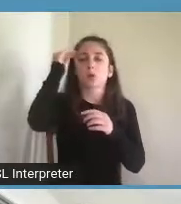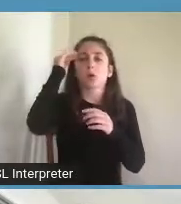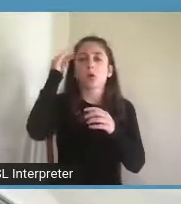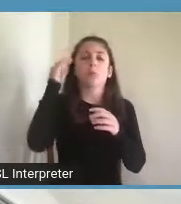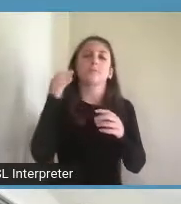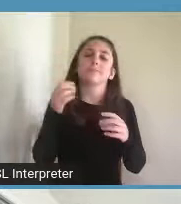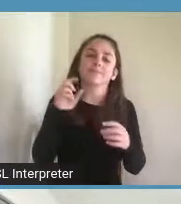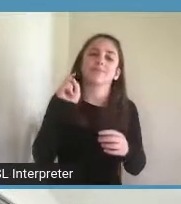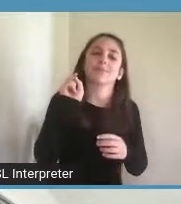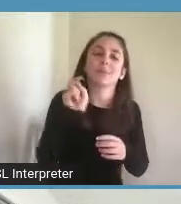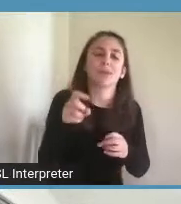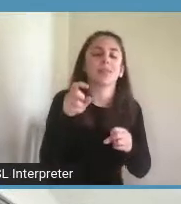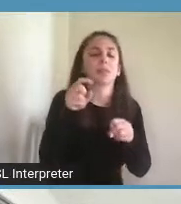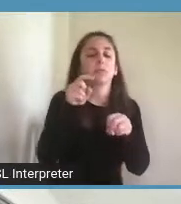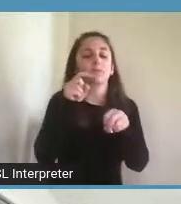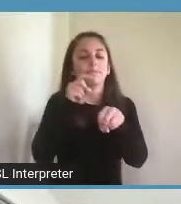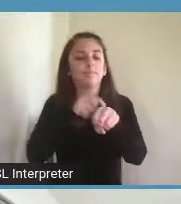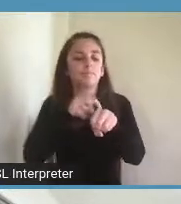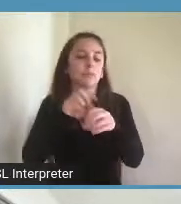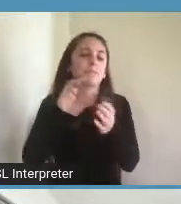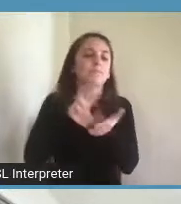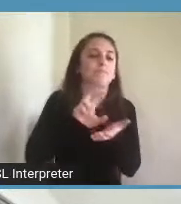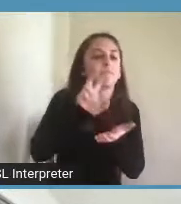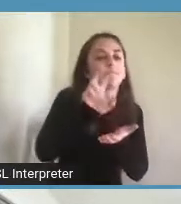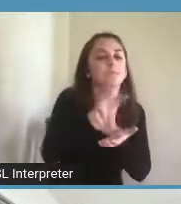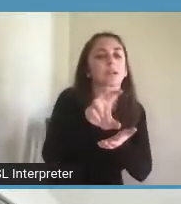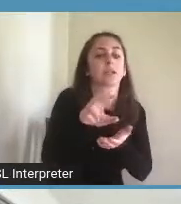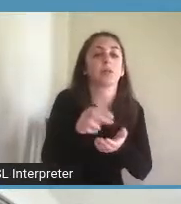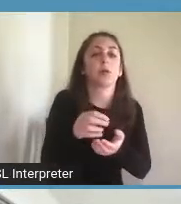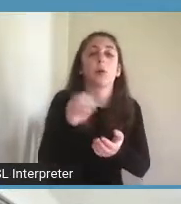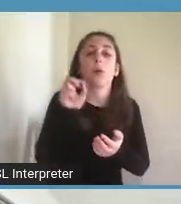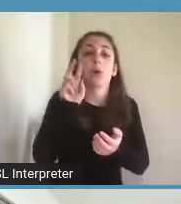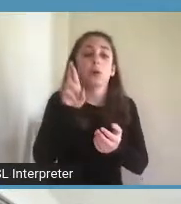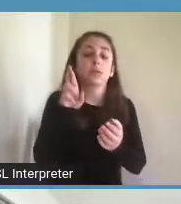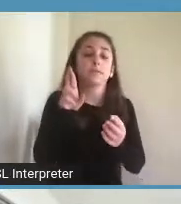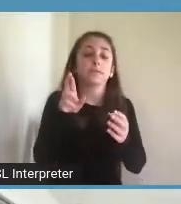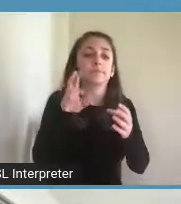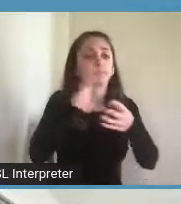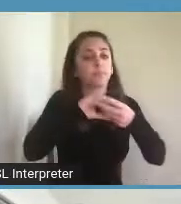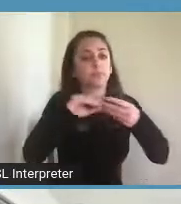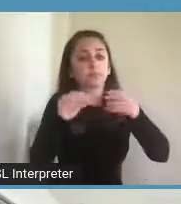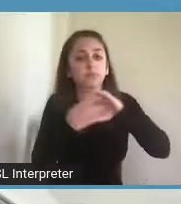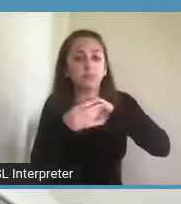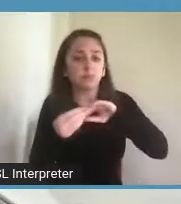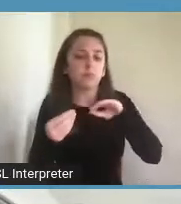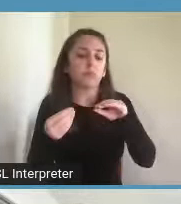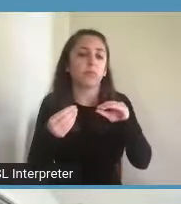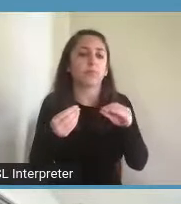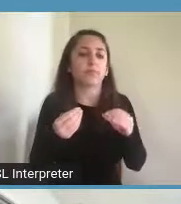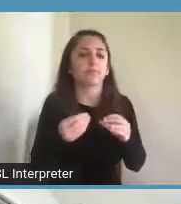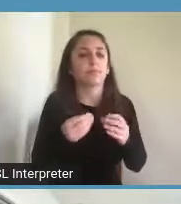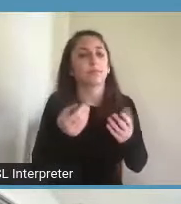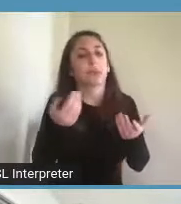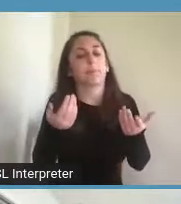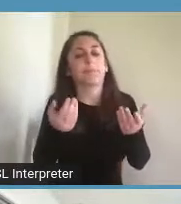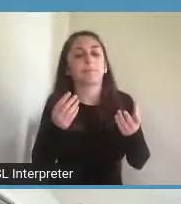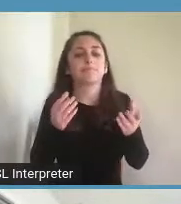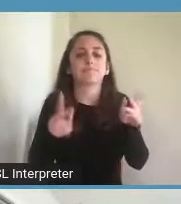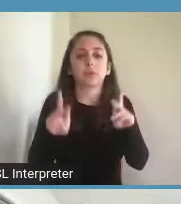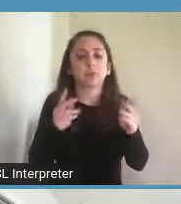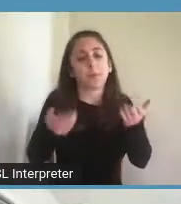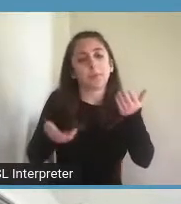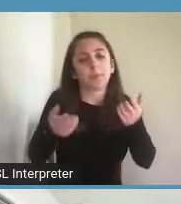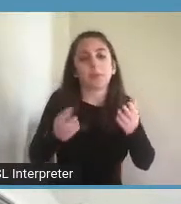people are asking for? Or am I spending my time writing a bunch of stories on my website that people are not visiting? And then what do I do with